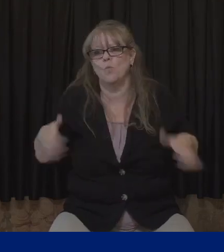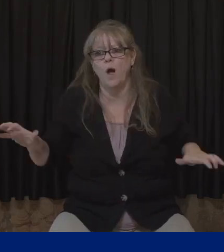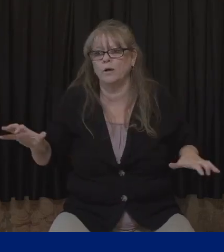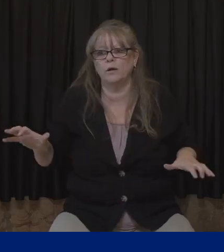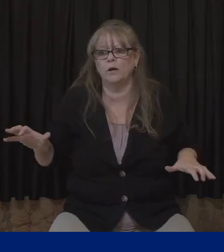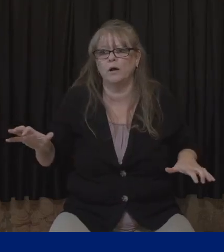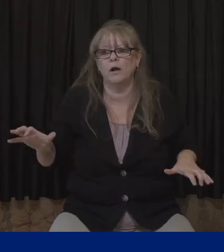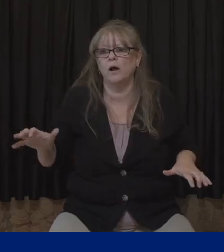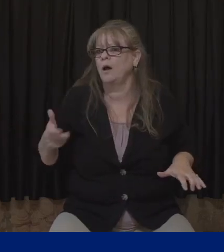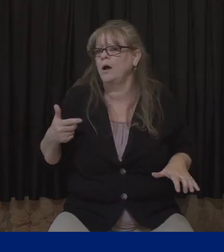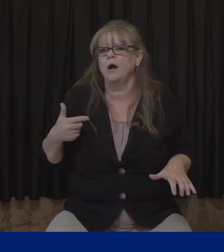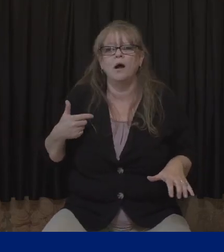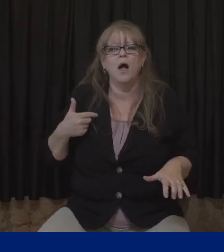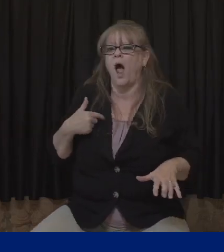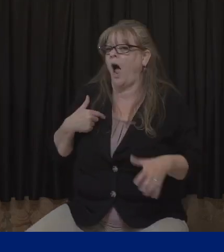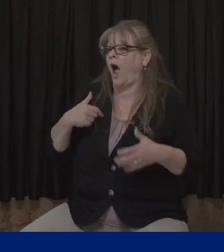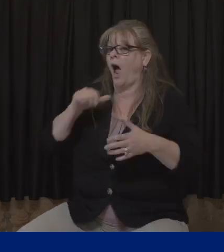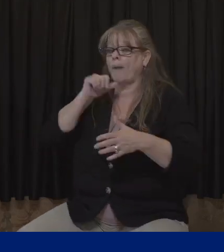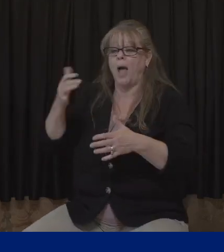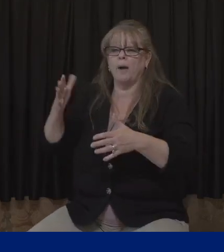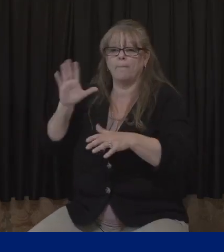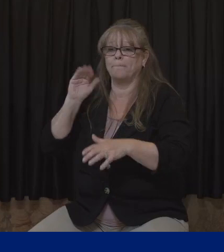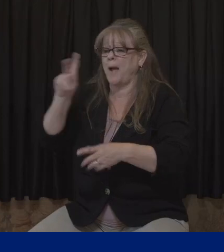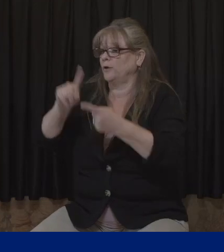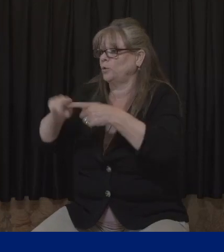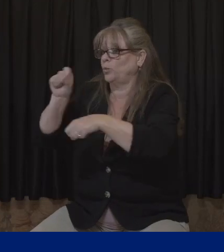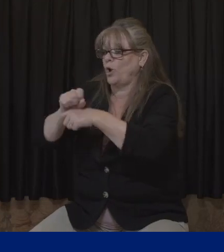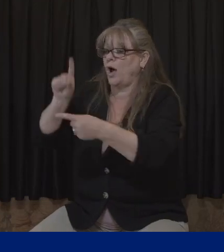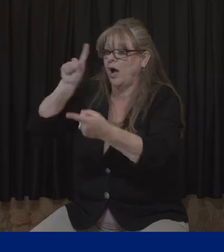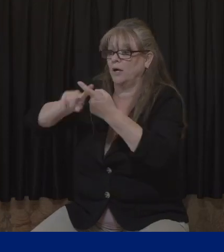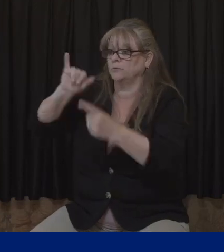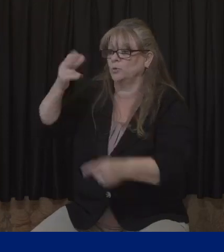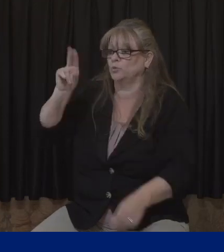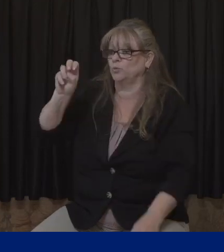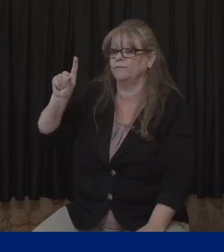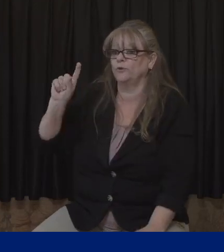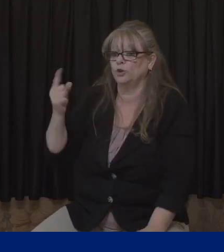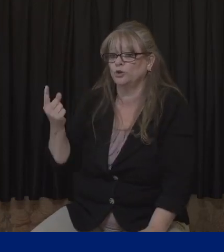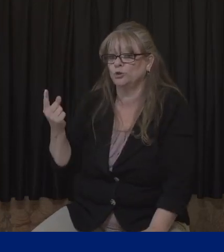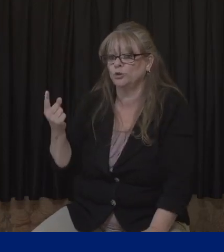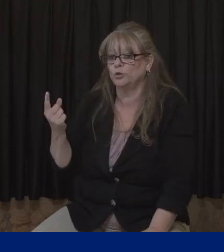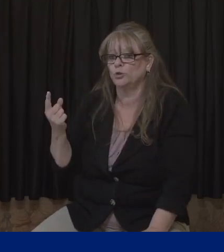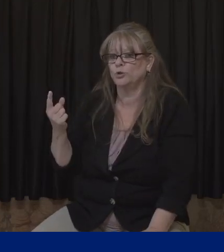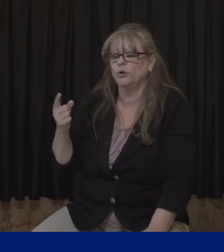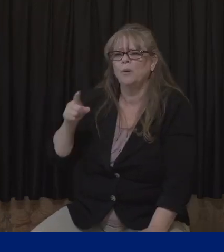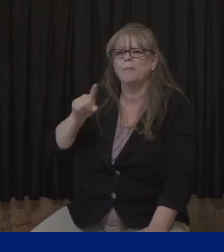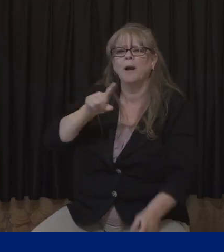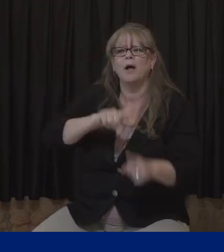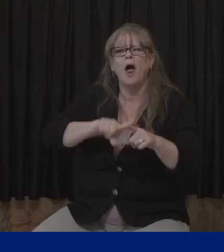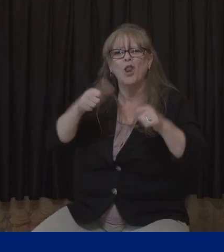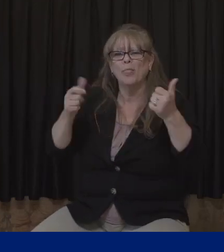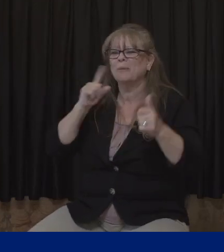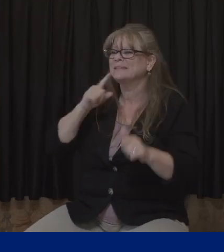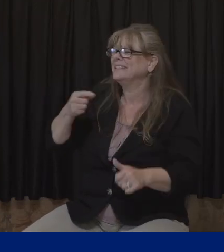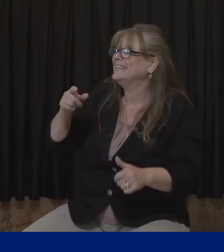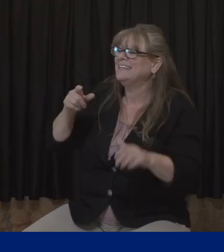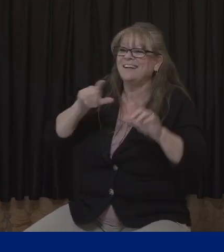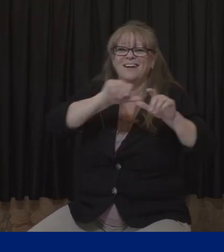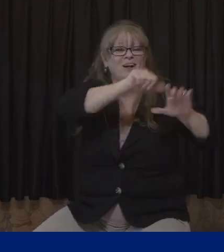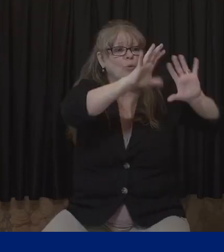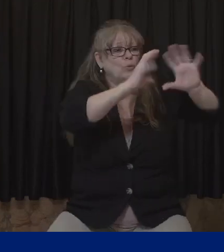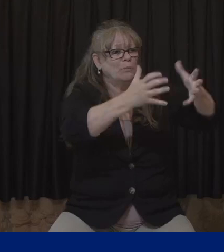June 1st and avoid taking risks. Others have to make the decision that with the safety precautions in place, I need to earn a